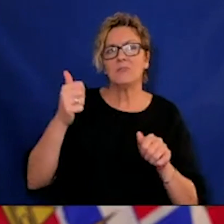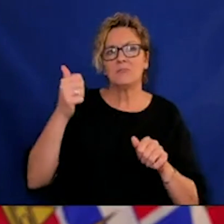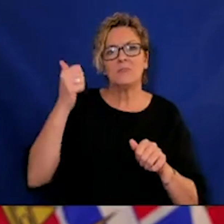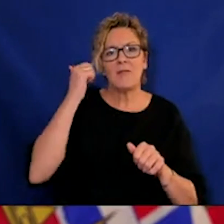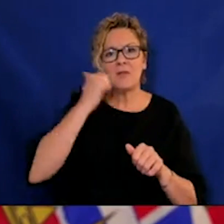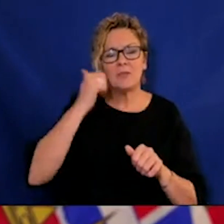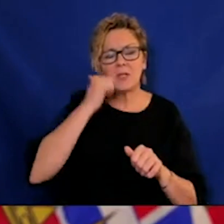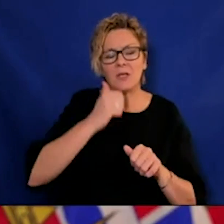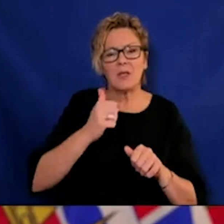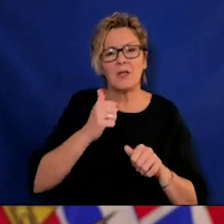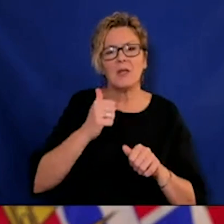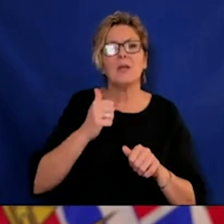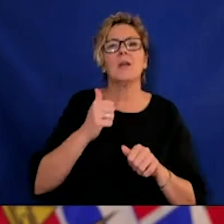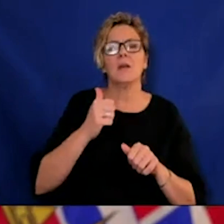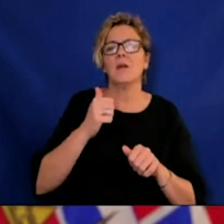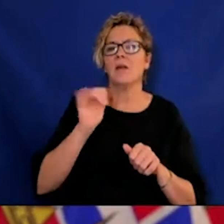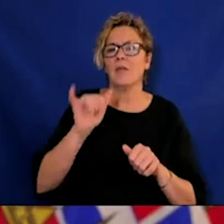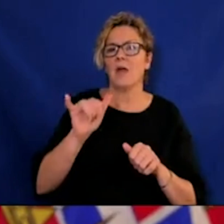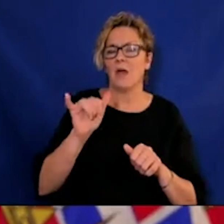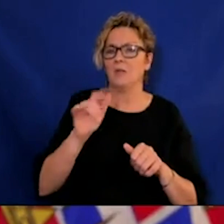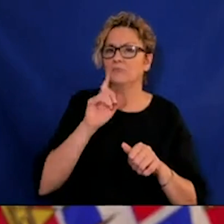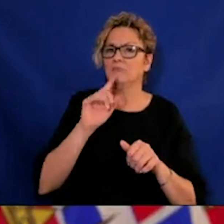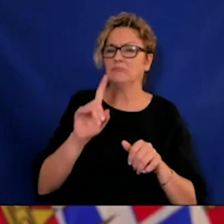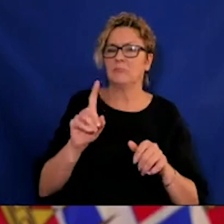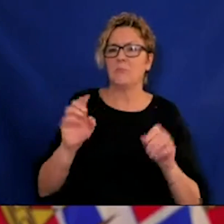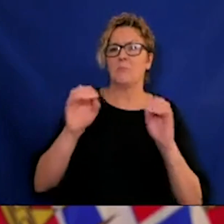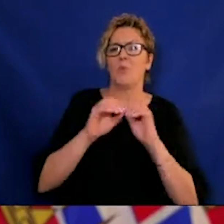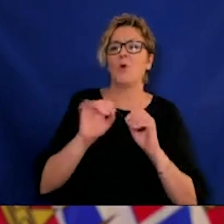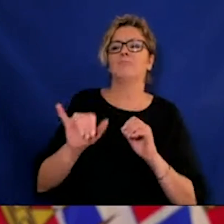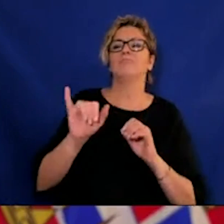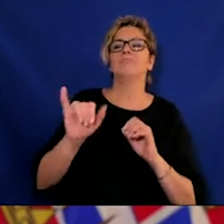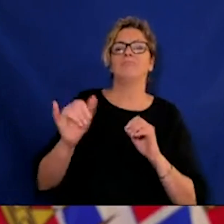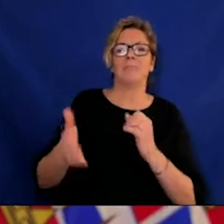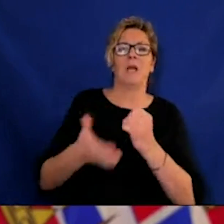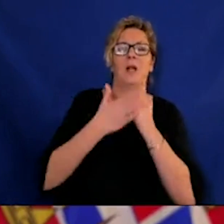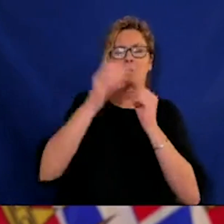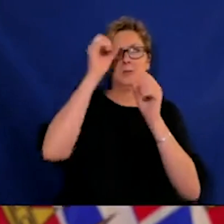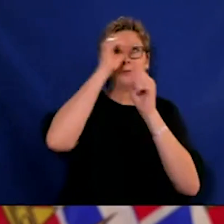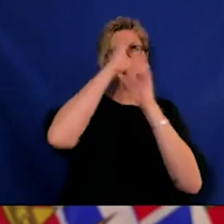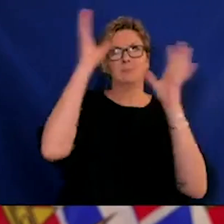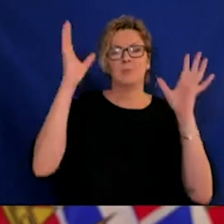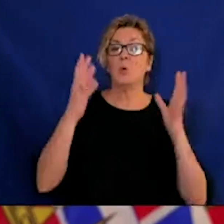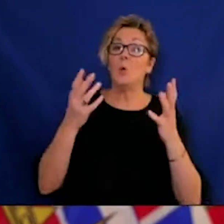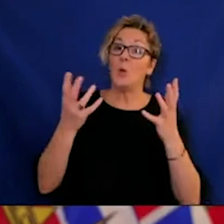And of course, what we want to see is the curve trending down.